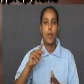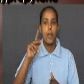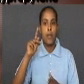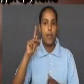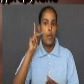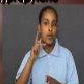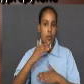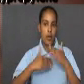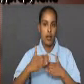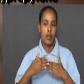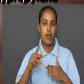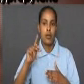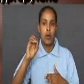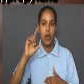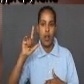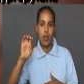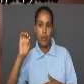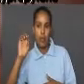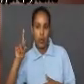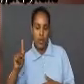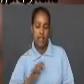polymerized into polypropylene.